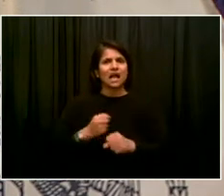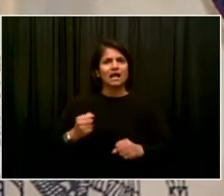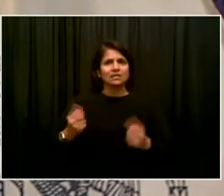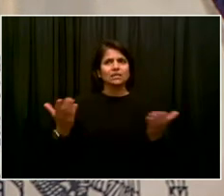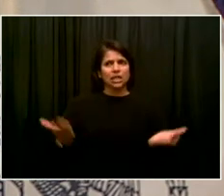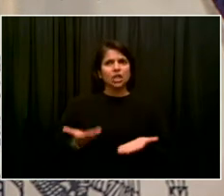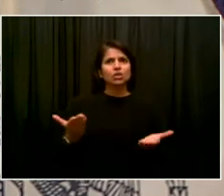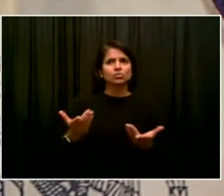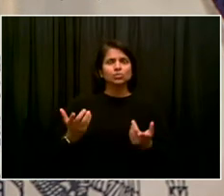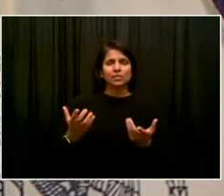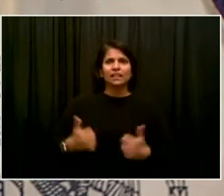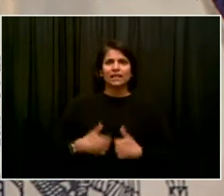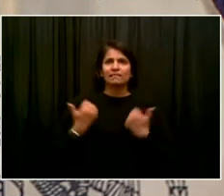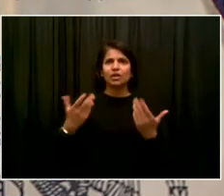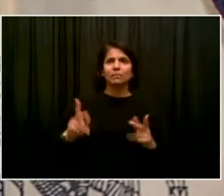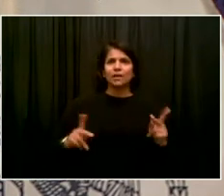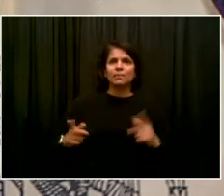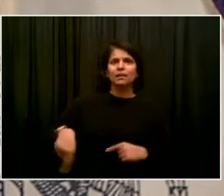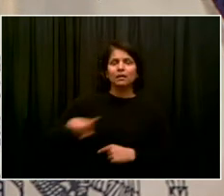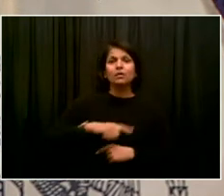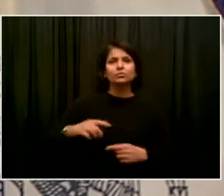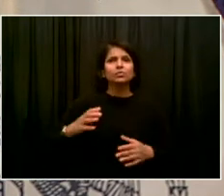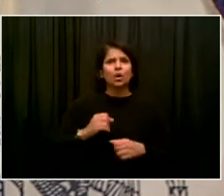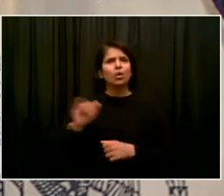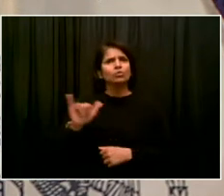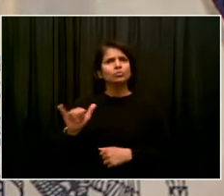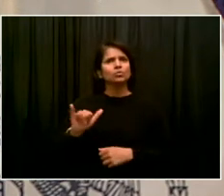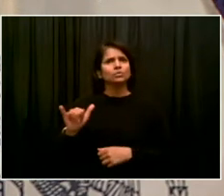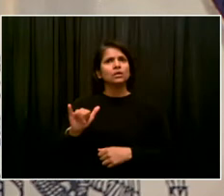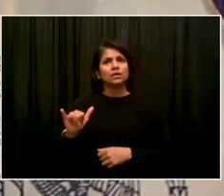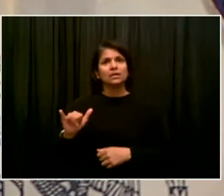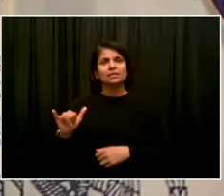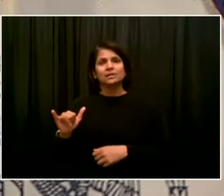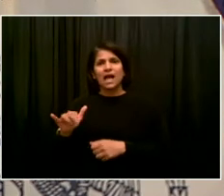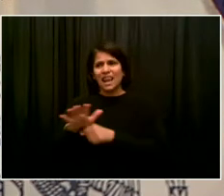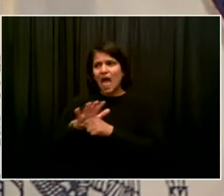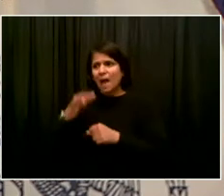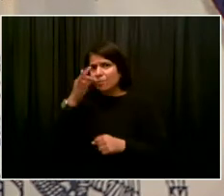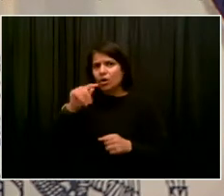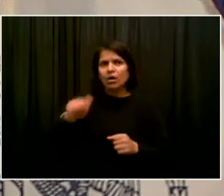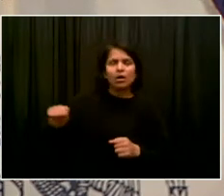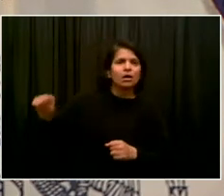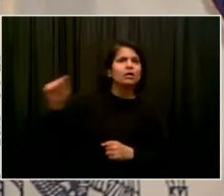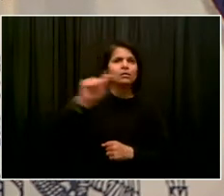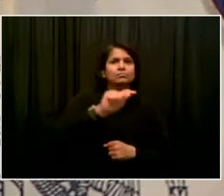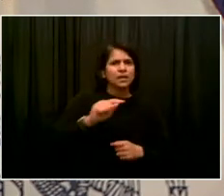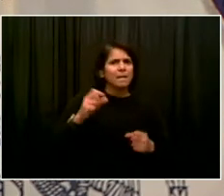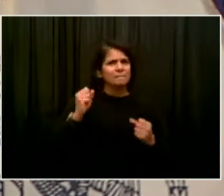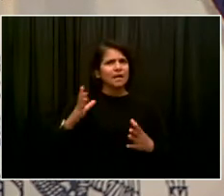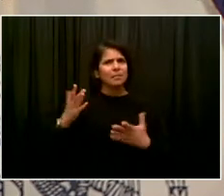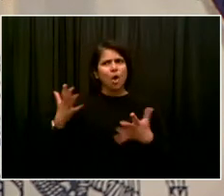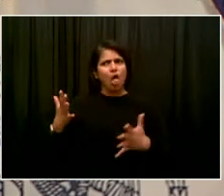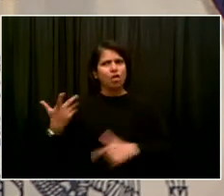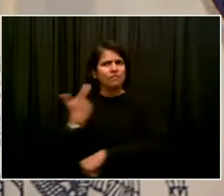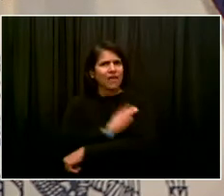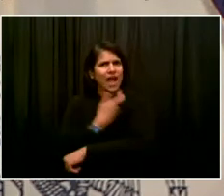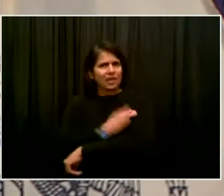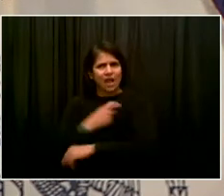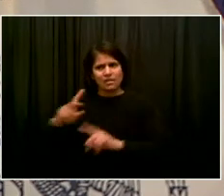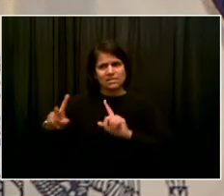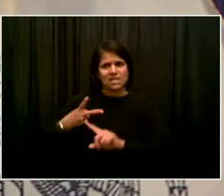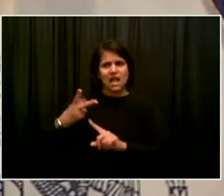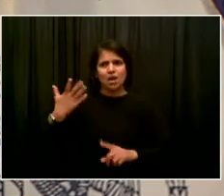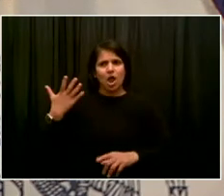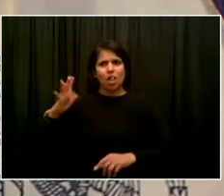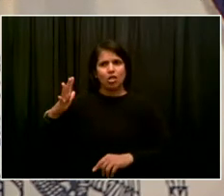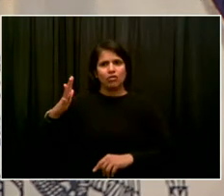and including folks in the metropolitan area, where overwhelmingly folks have gotten their second dose, it does not disrupt their ability